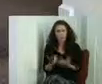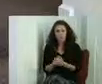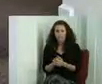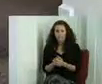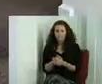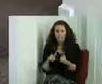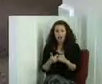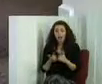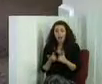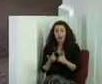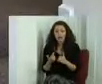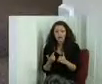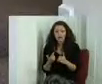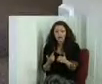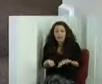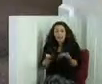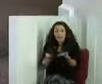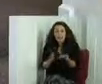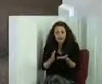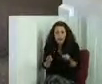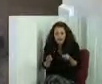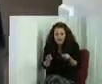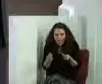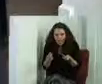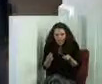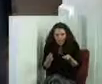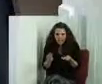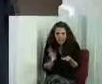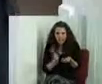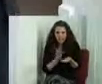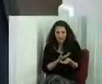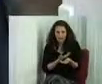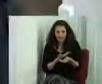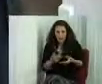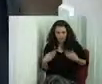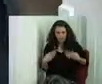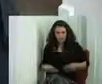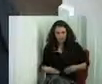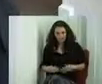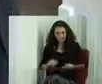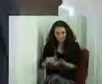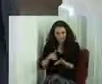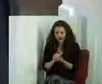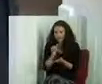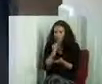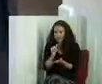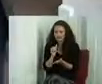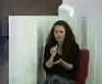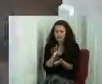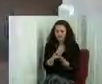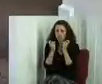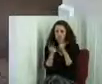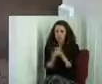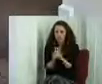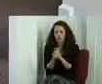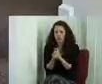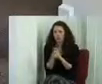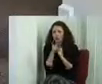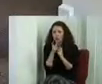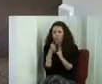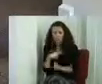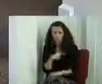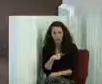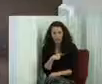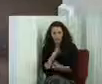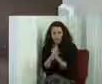very fabric of our bodies, and how do we allow that abundance to change not only who we are, but change the world in which we see